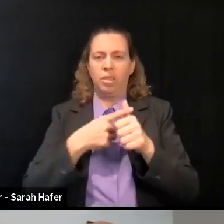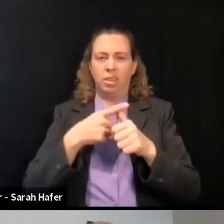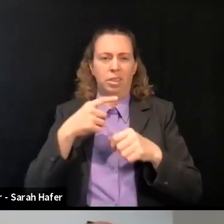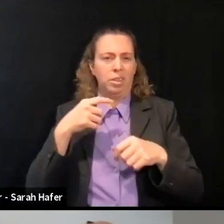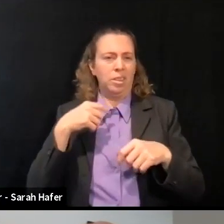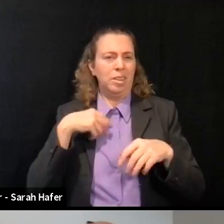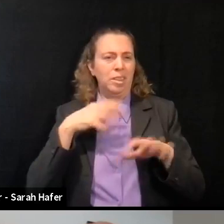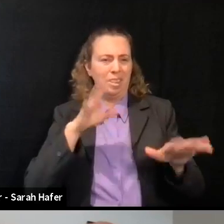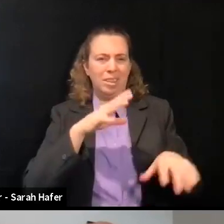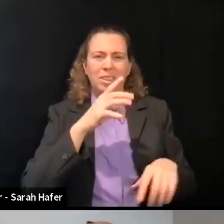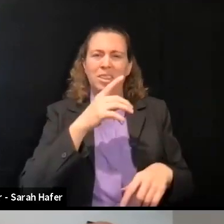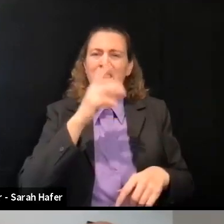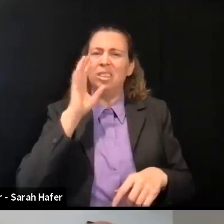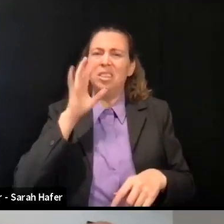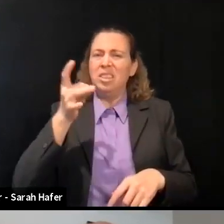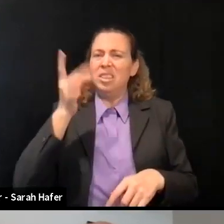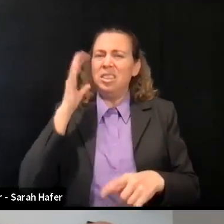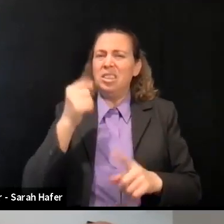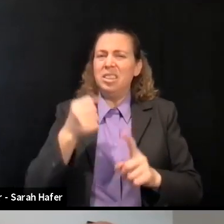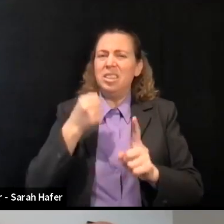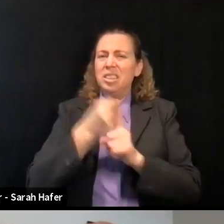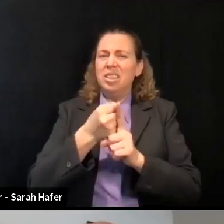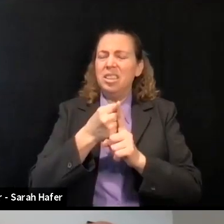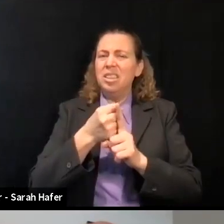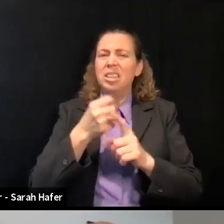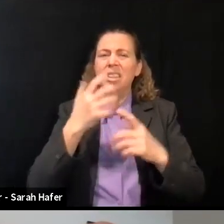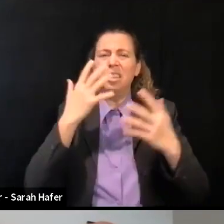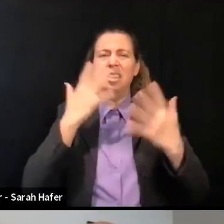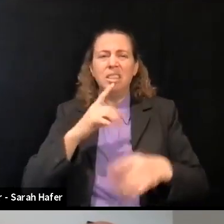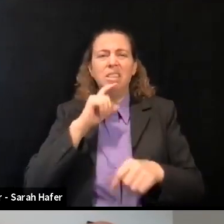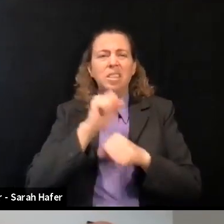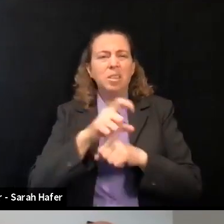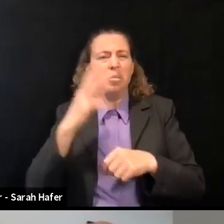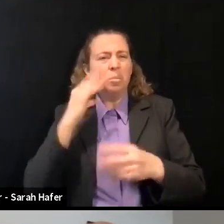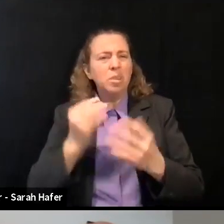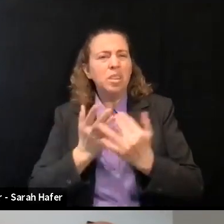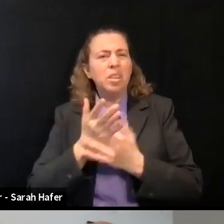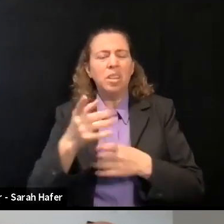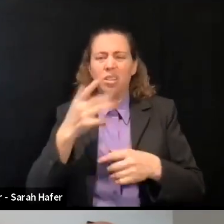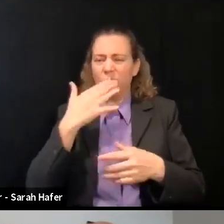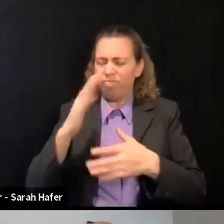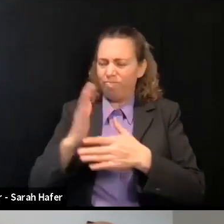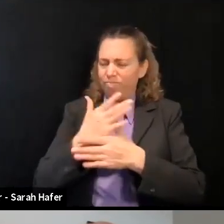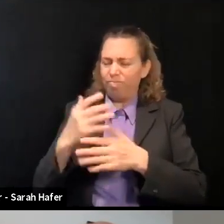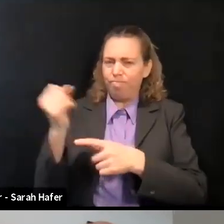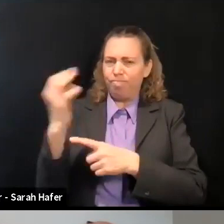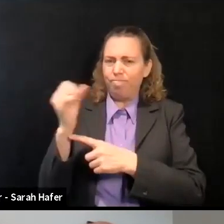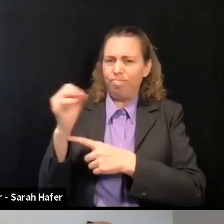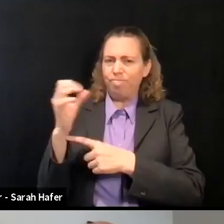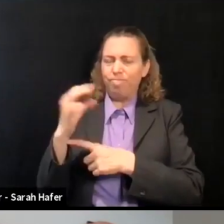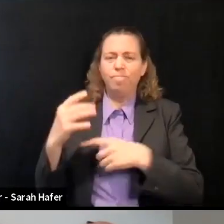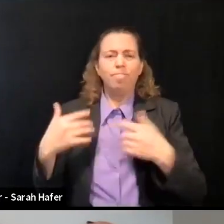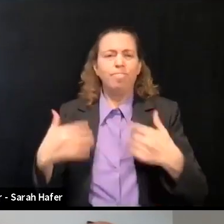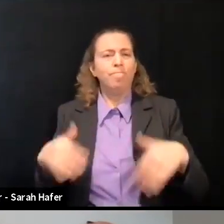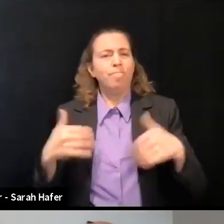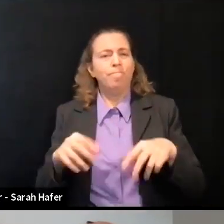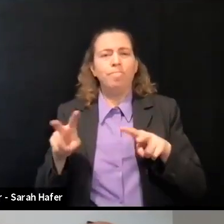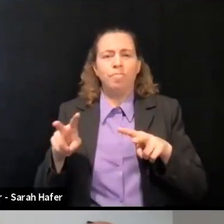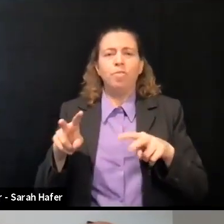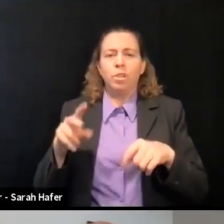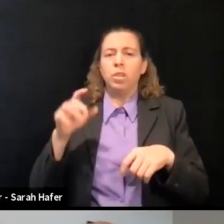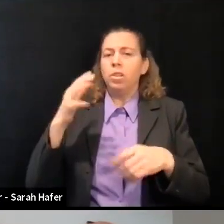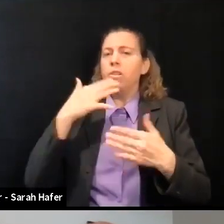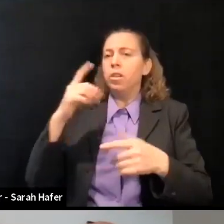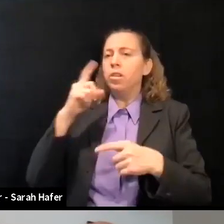time. And thanks for sharing, and thanks for the vulnerability that you're having to ask this question.